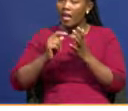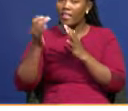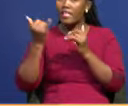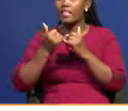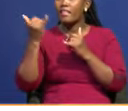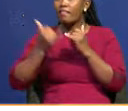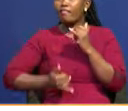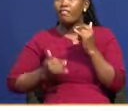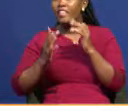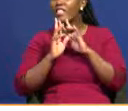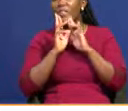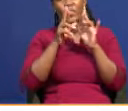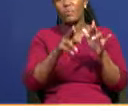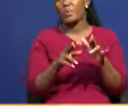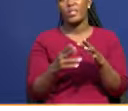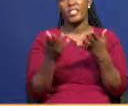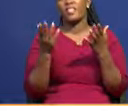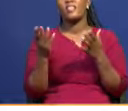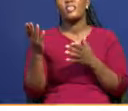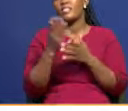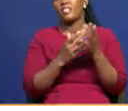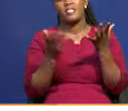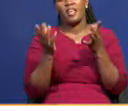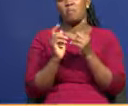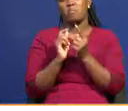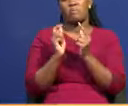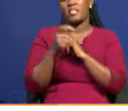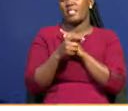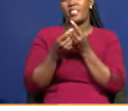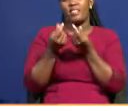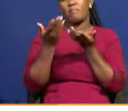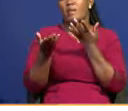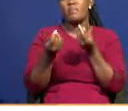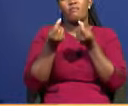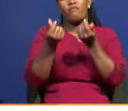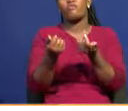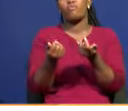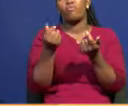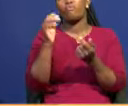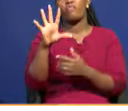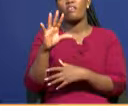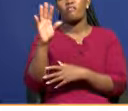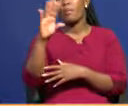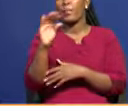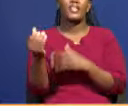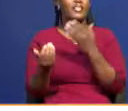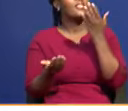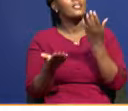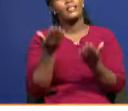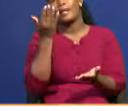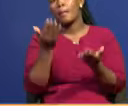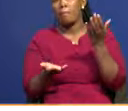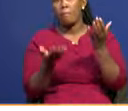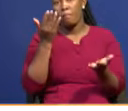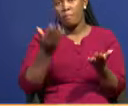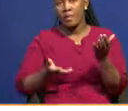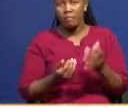report, they may not make a lot of changes. Maybe 5%, maybe.